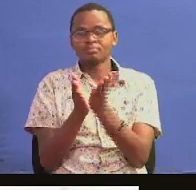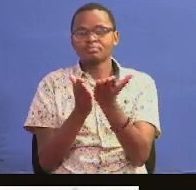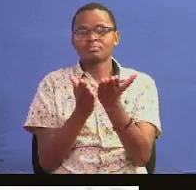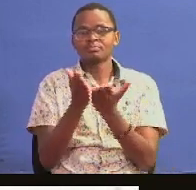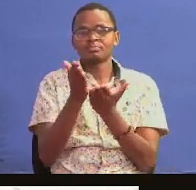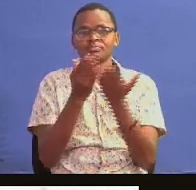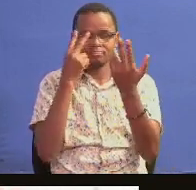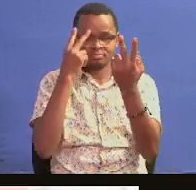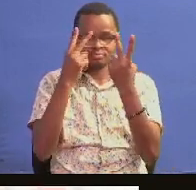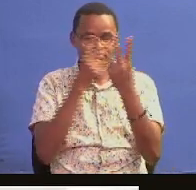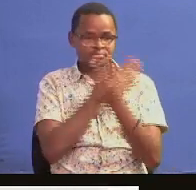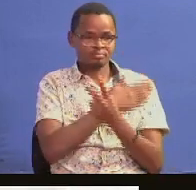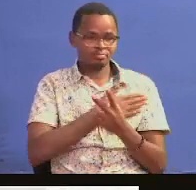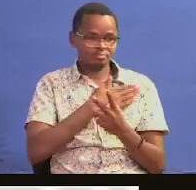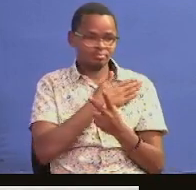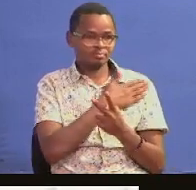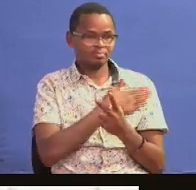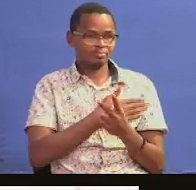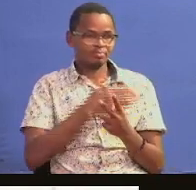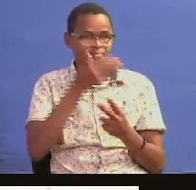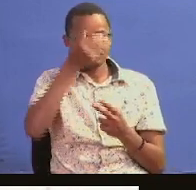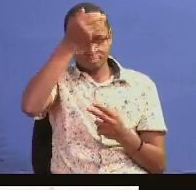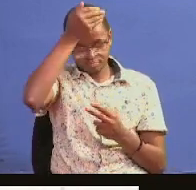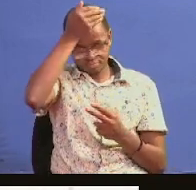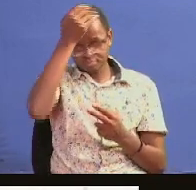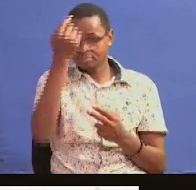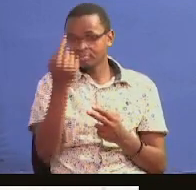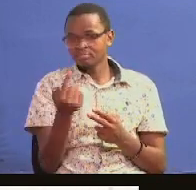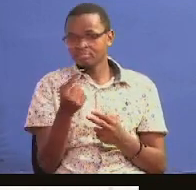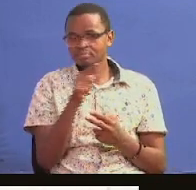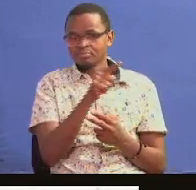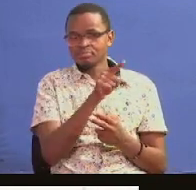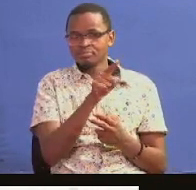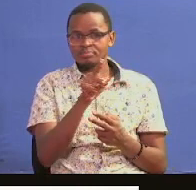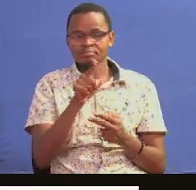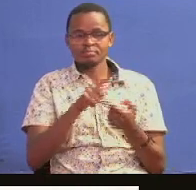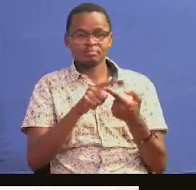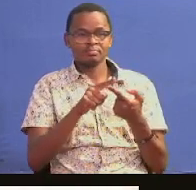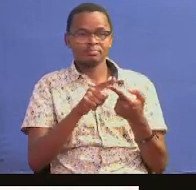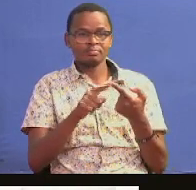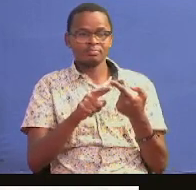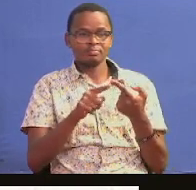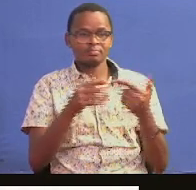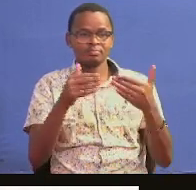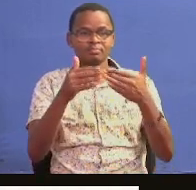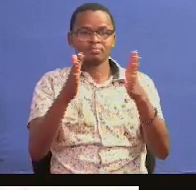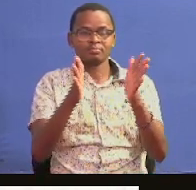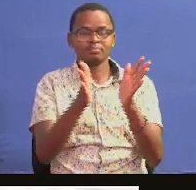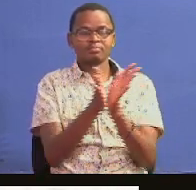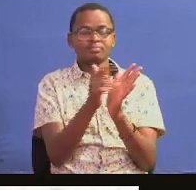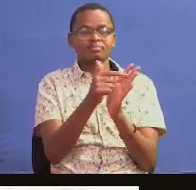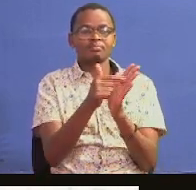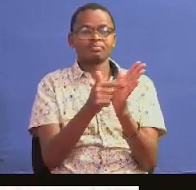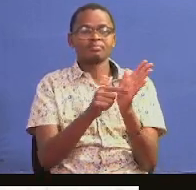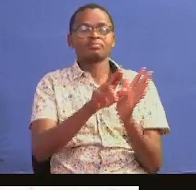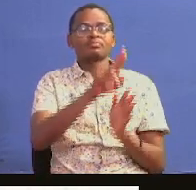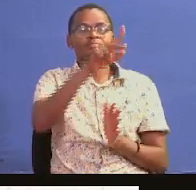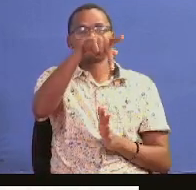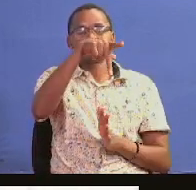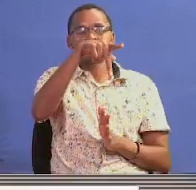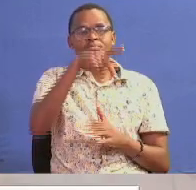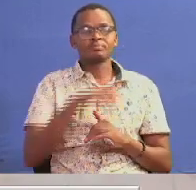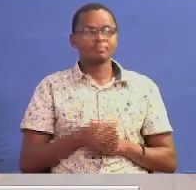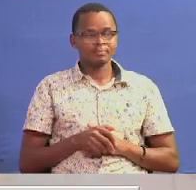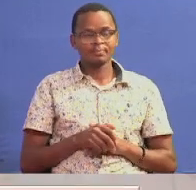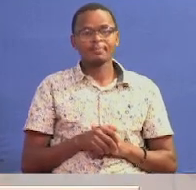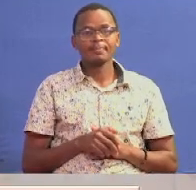that the people can see the compassionate side of a nurse, not only from a clinical setup, but from a community setup. All right.